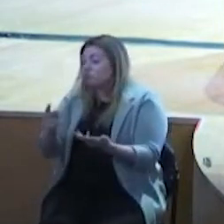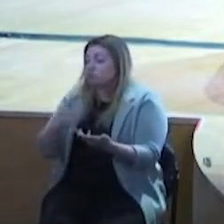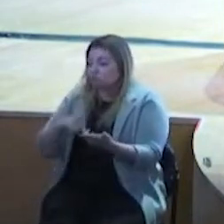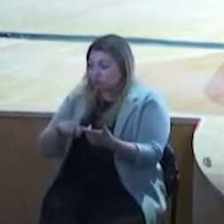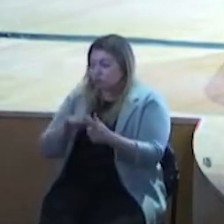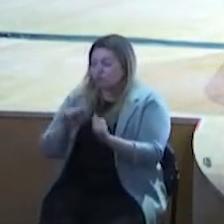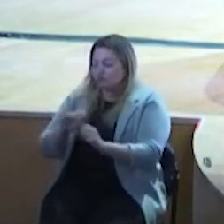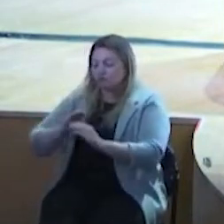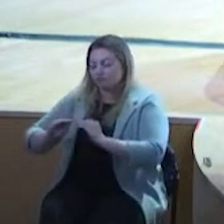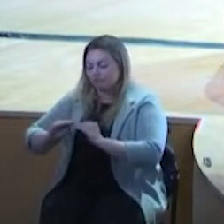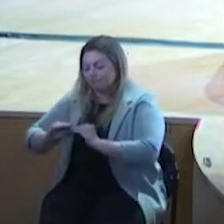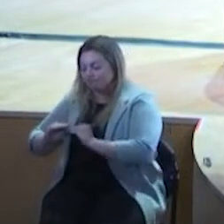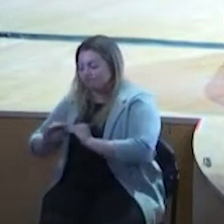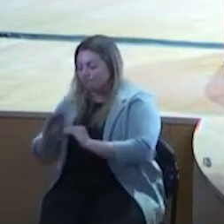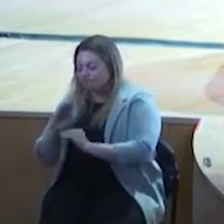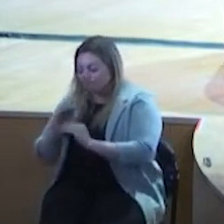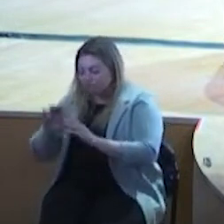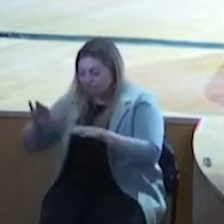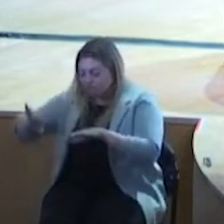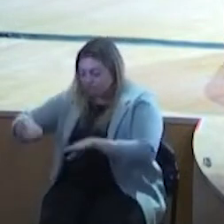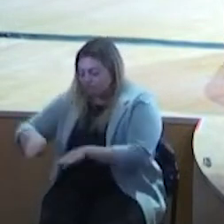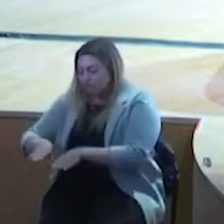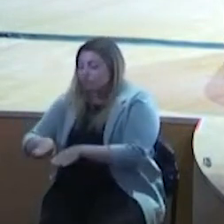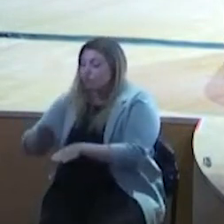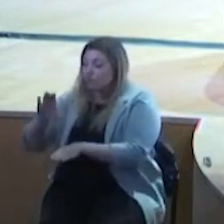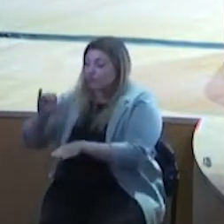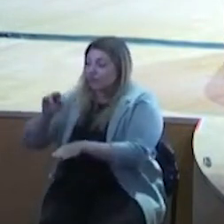make repairs to our canals. So it'll be